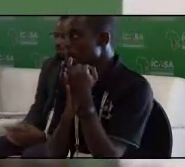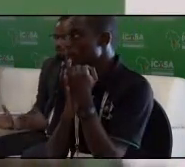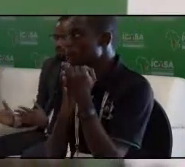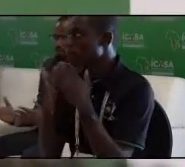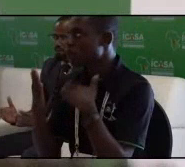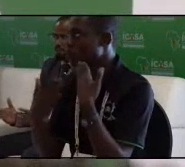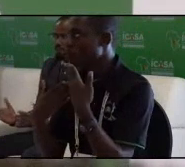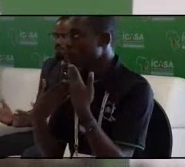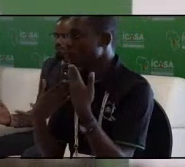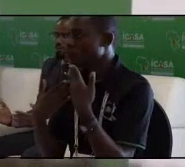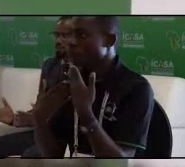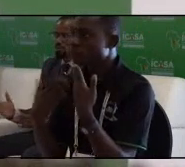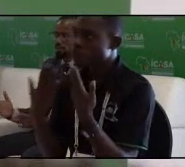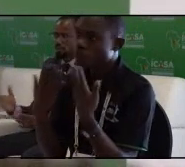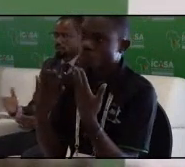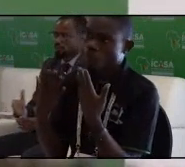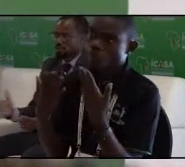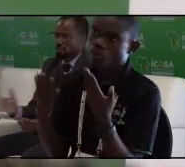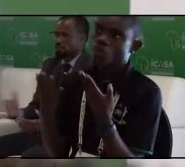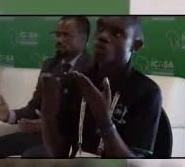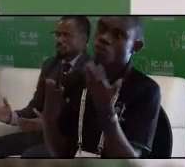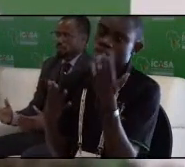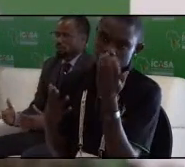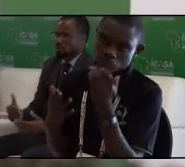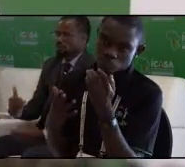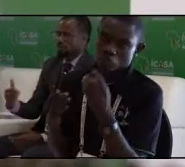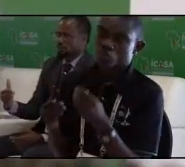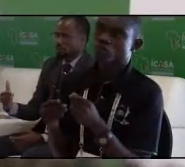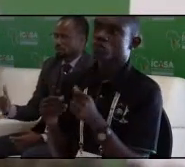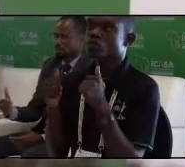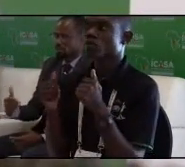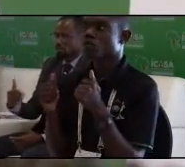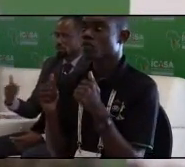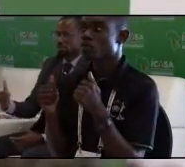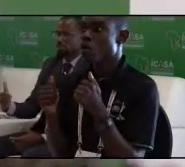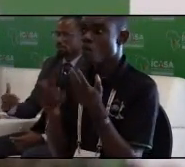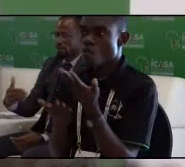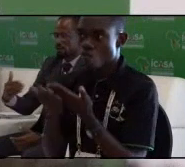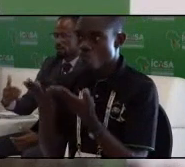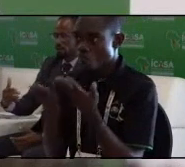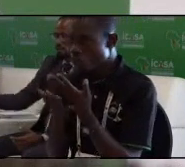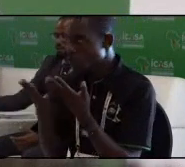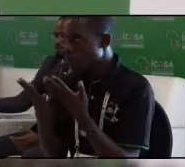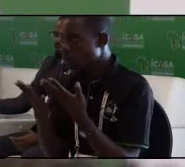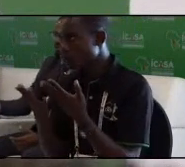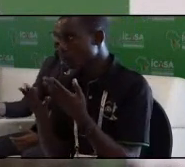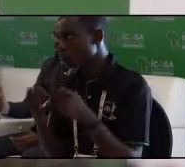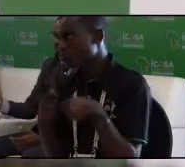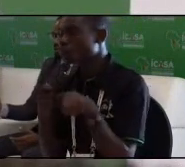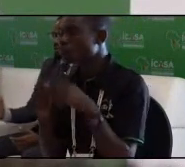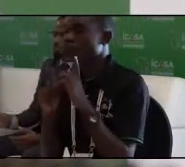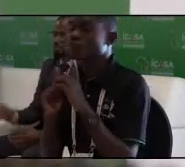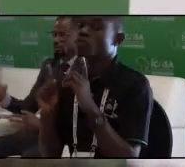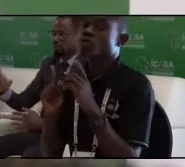brought about client cards that are duplicated. That's when the kit is distributed, whether assisted or